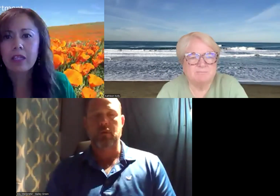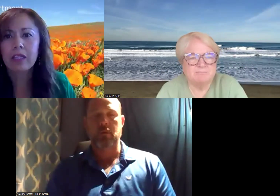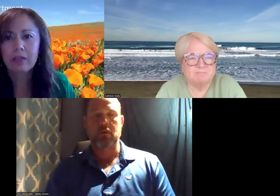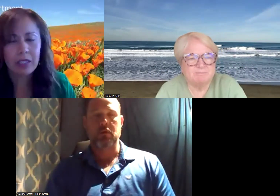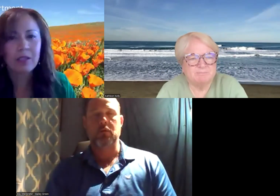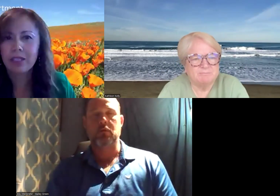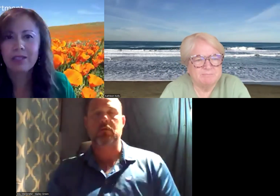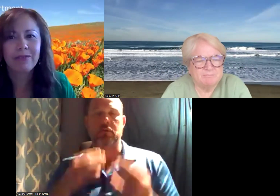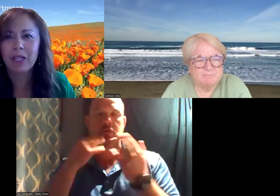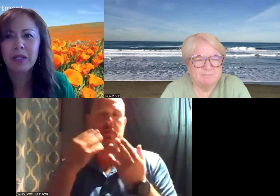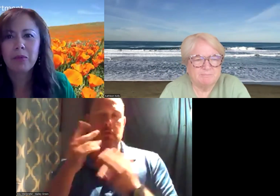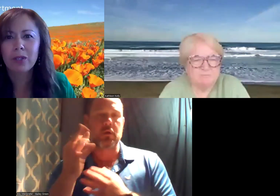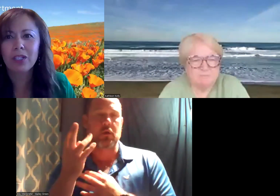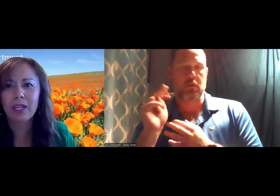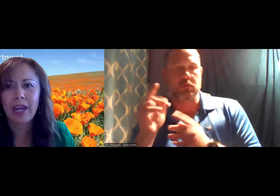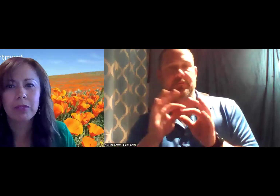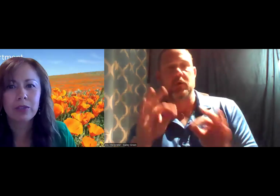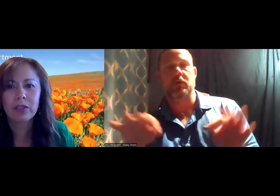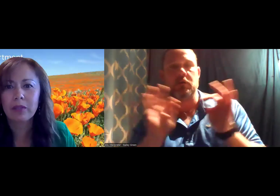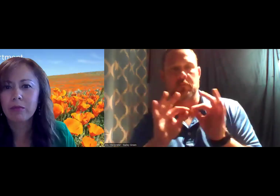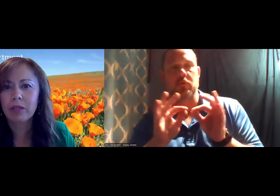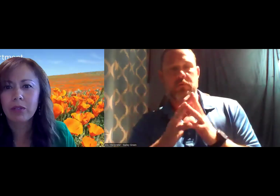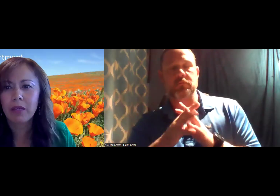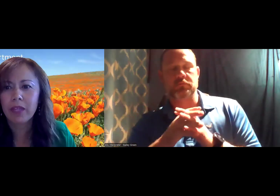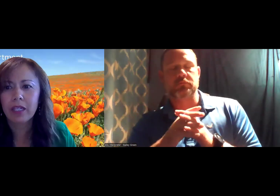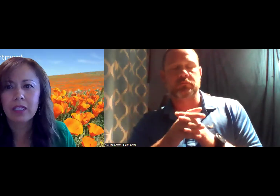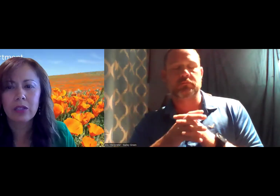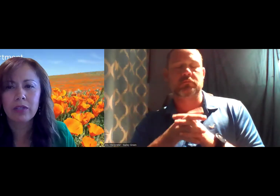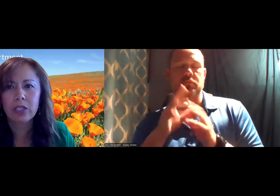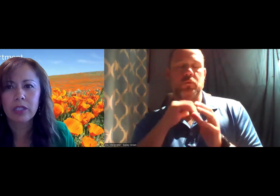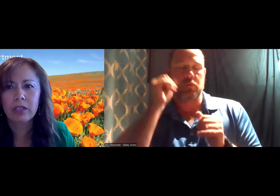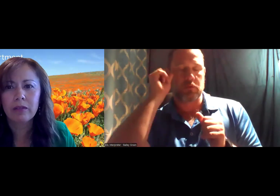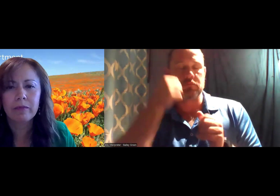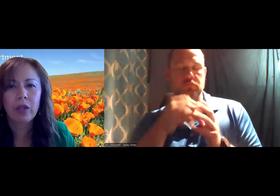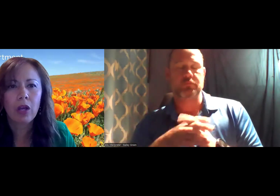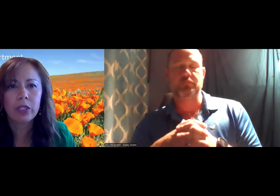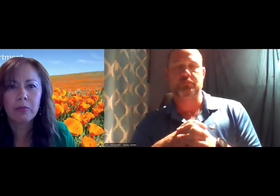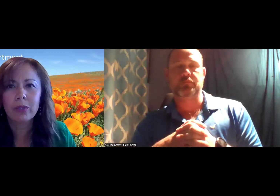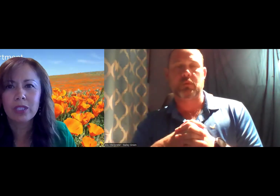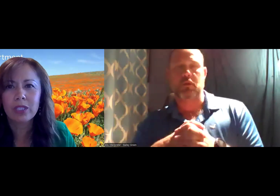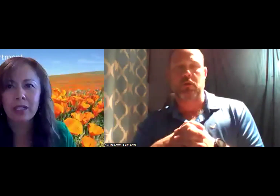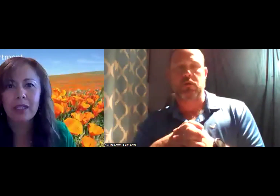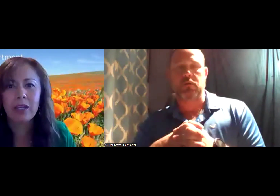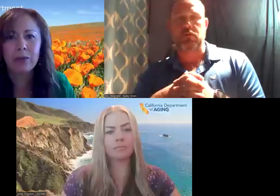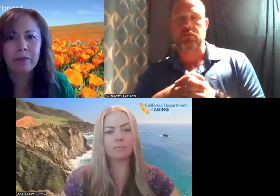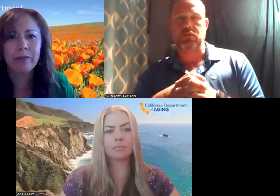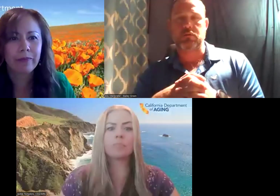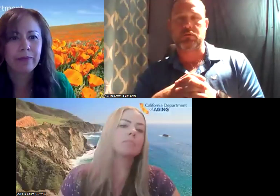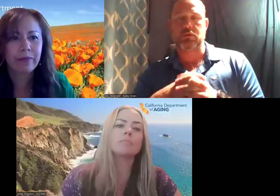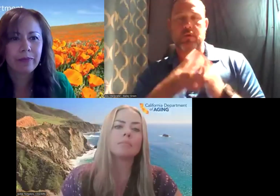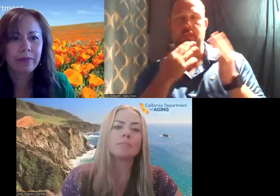Thank you, Kathleen. That's very important, and absolutely, we will keep that in consideration, and all the support's needed. Thank